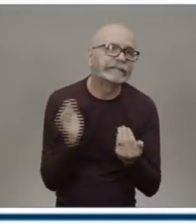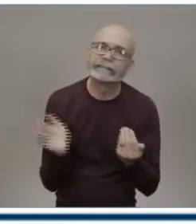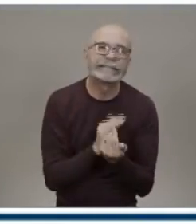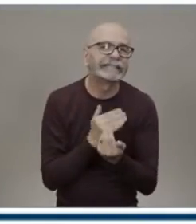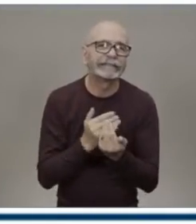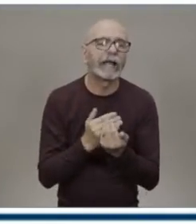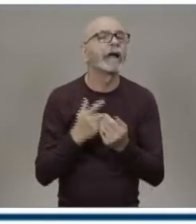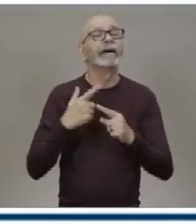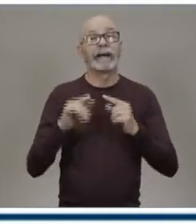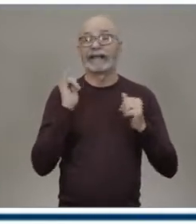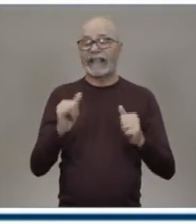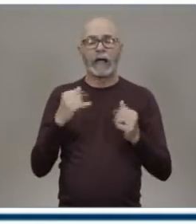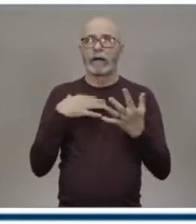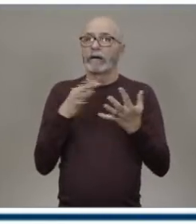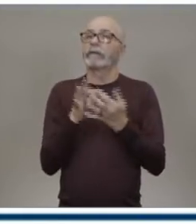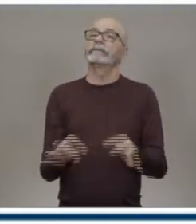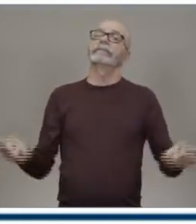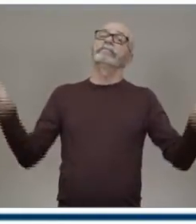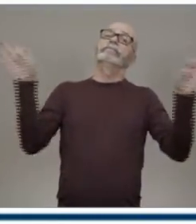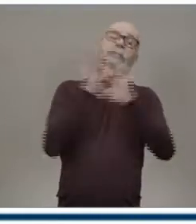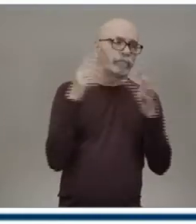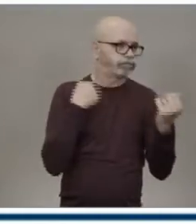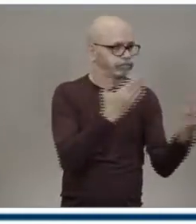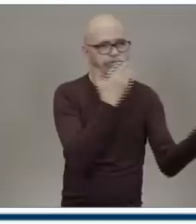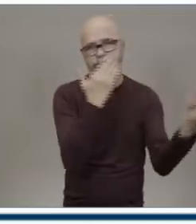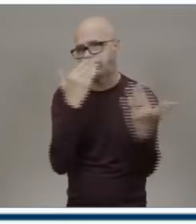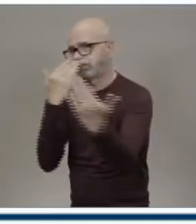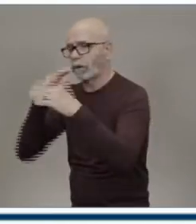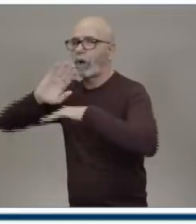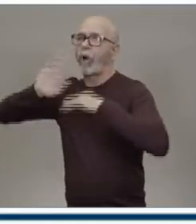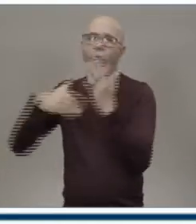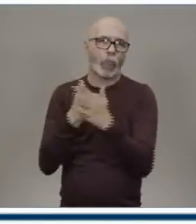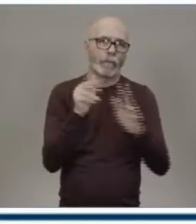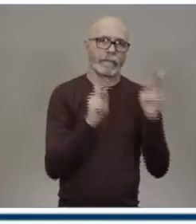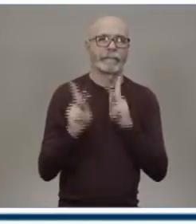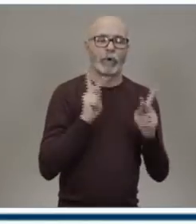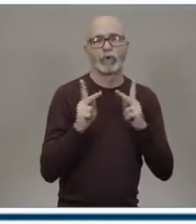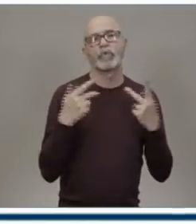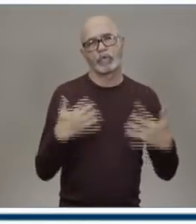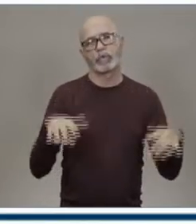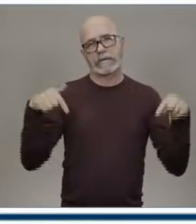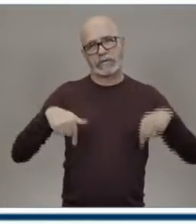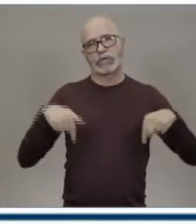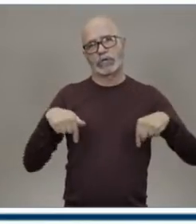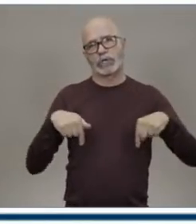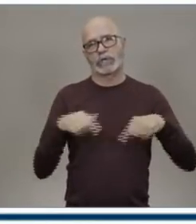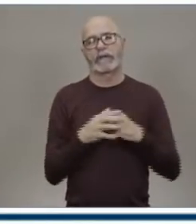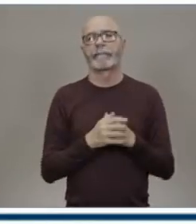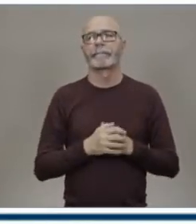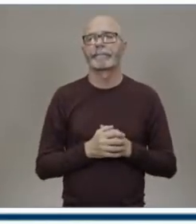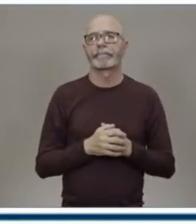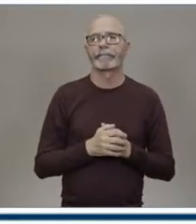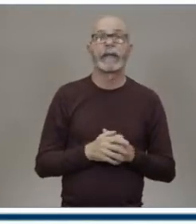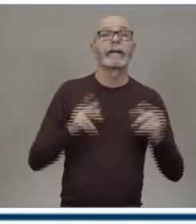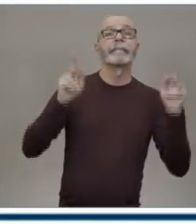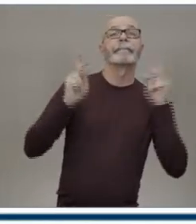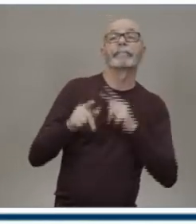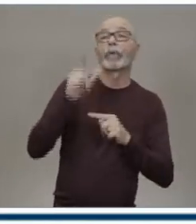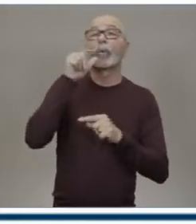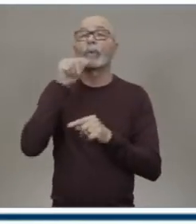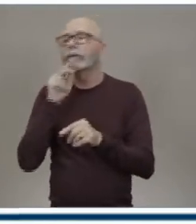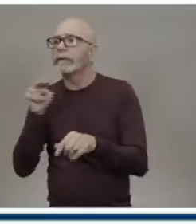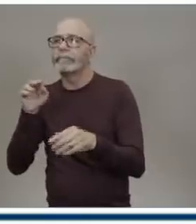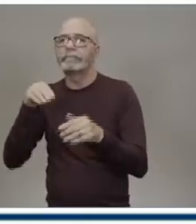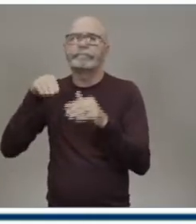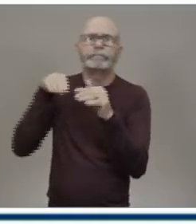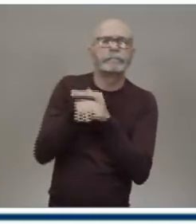you could give this year, and I thank everyone for that. Our enforcement staff are also reporting that businesses are by and large doing their